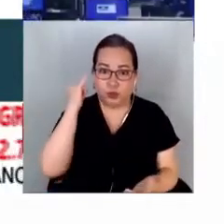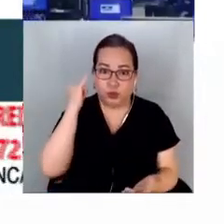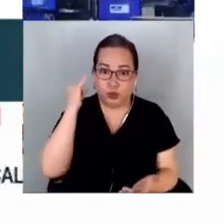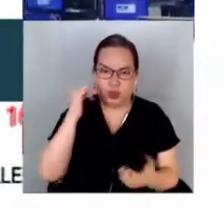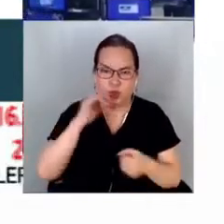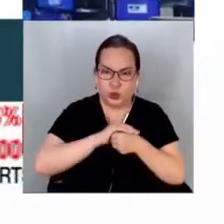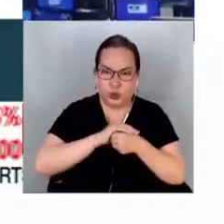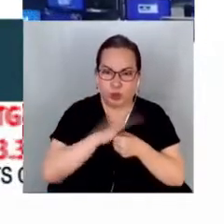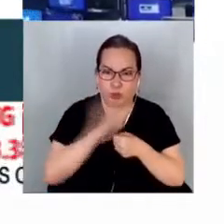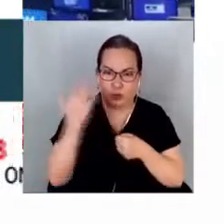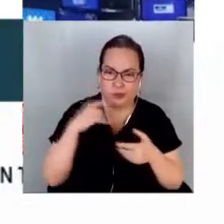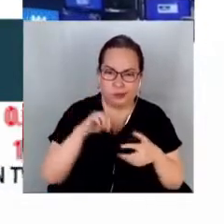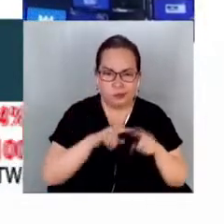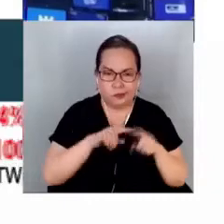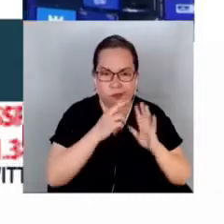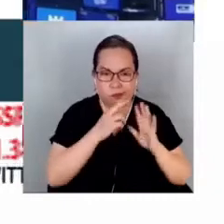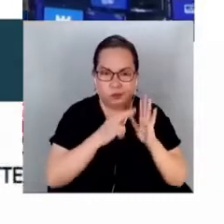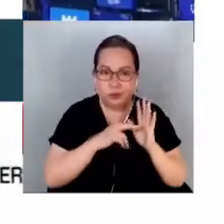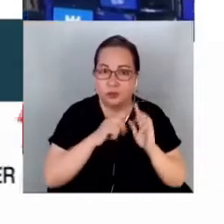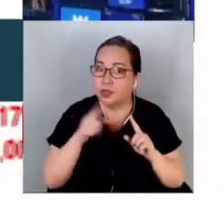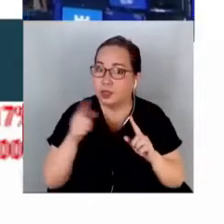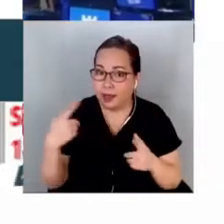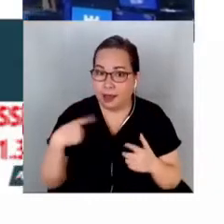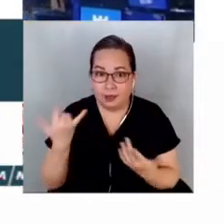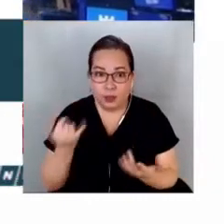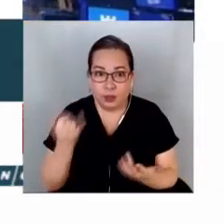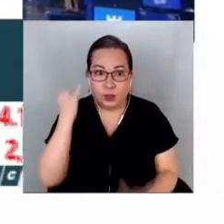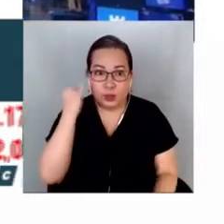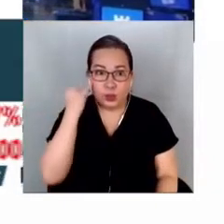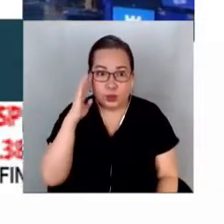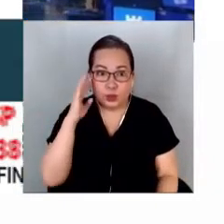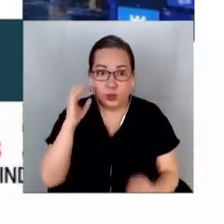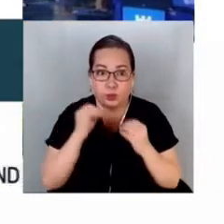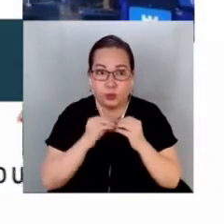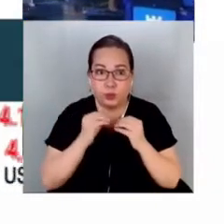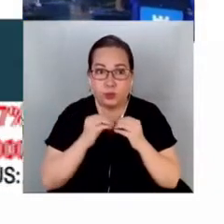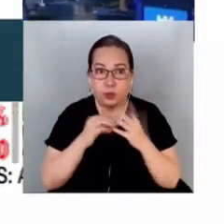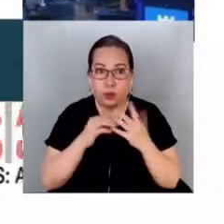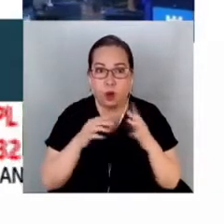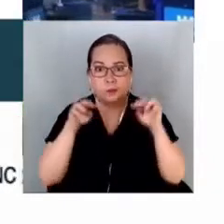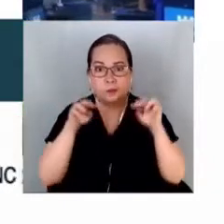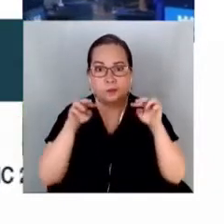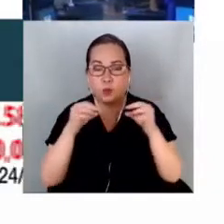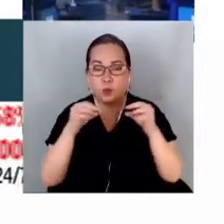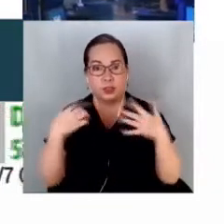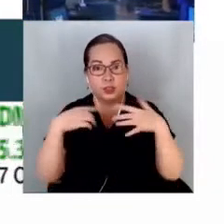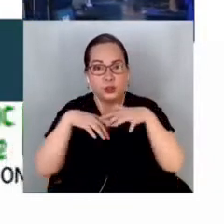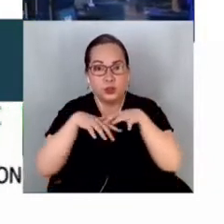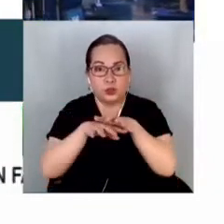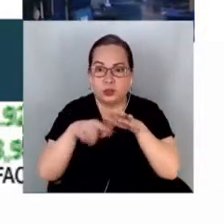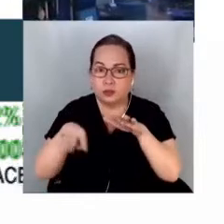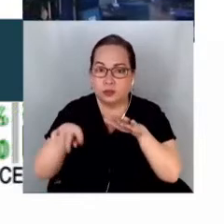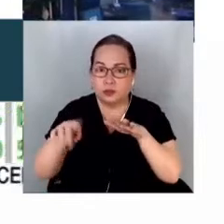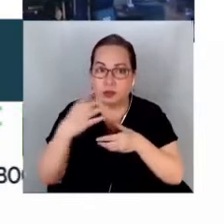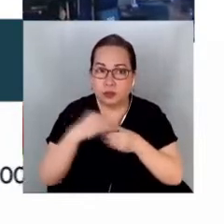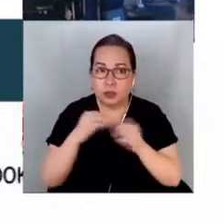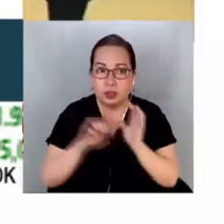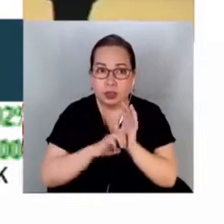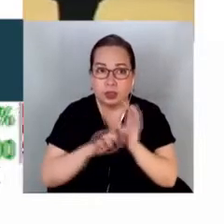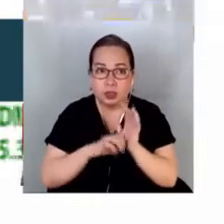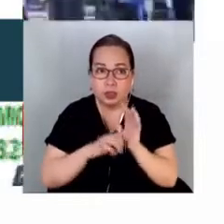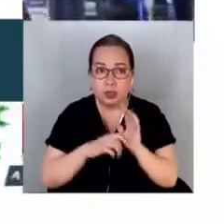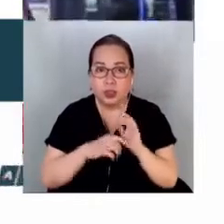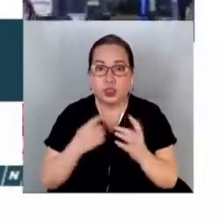I think business will also welcome this notion of a more collegial, inclusive approach to issues like trade and